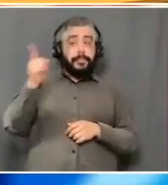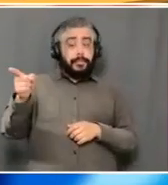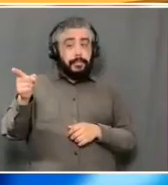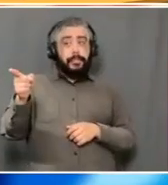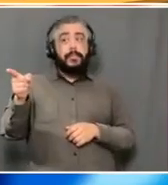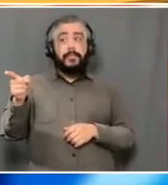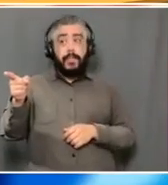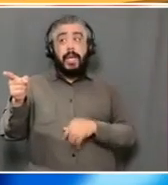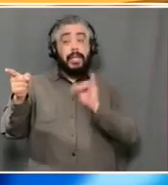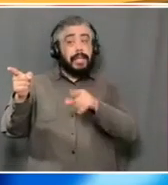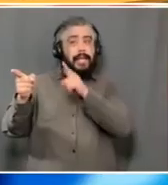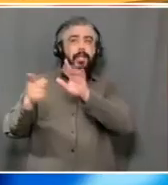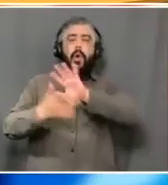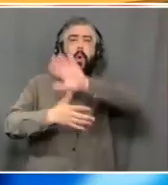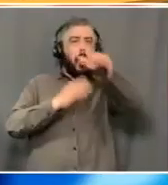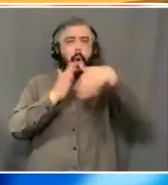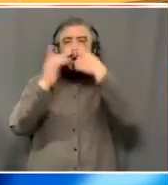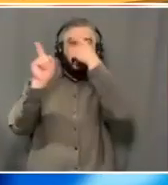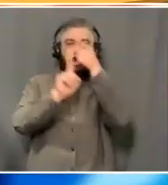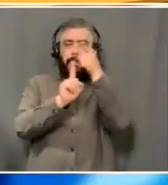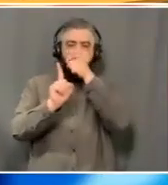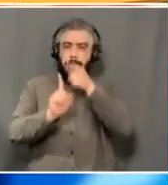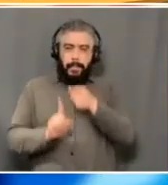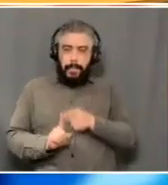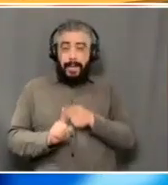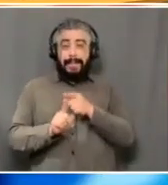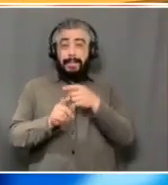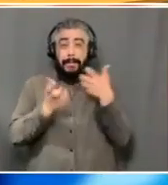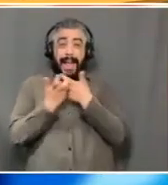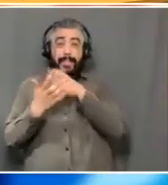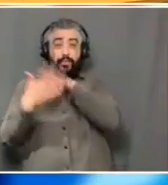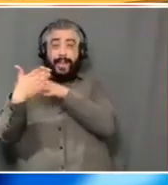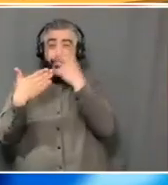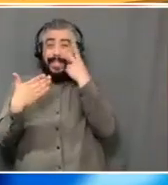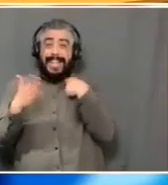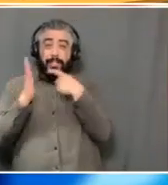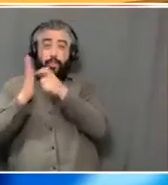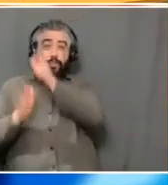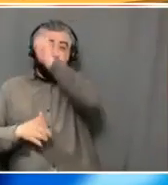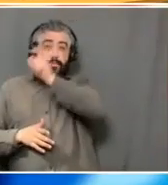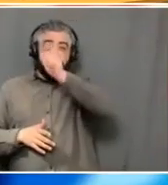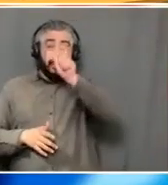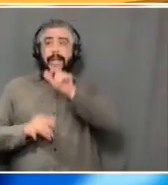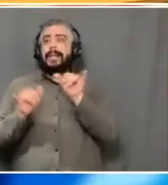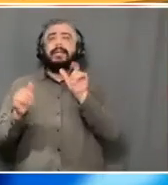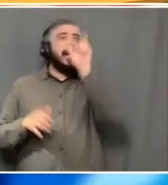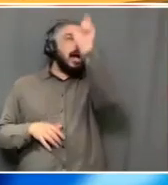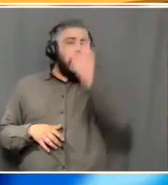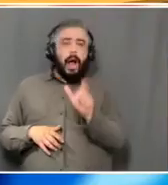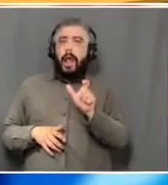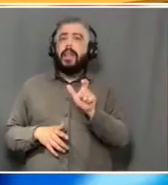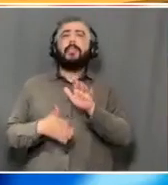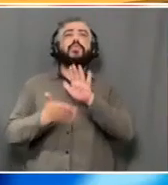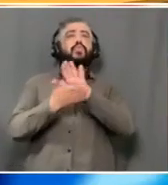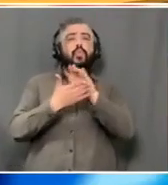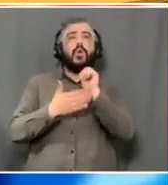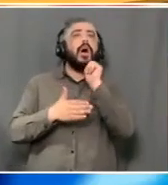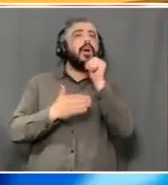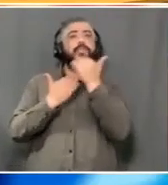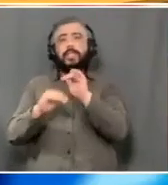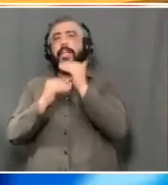are all of the details behind that graph that I just showed you. Again, the same columns, the school, unrestricted and restricted, the